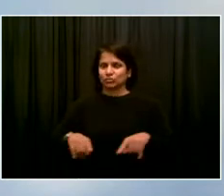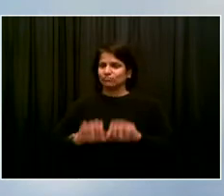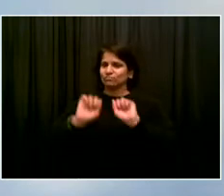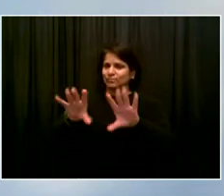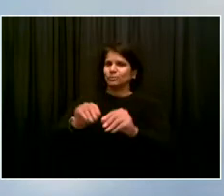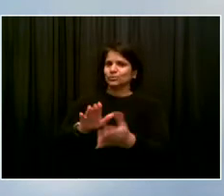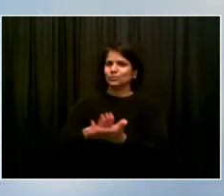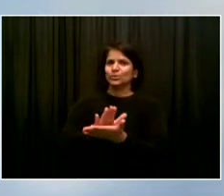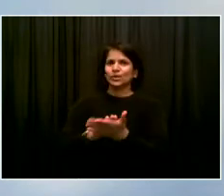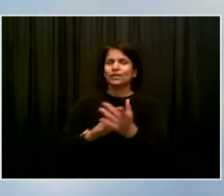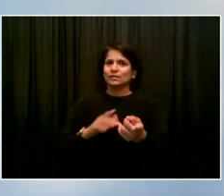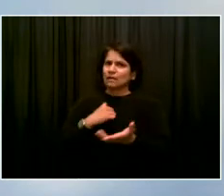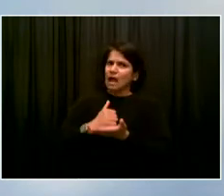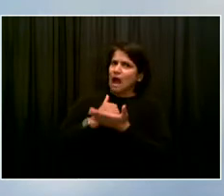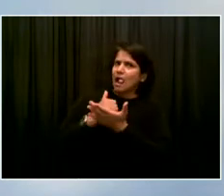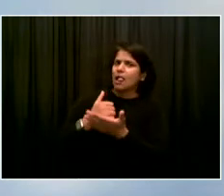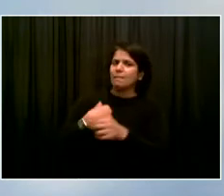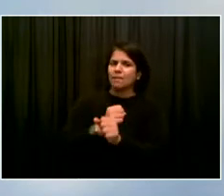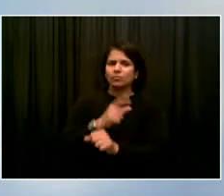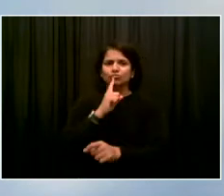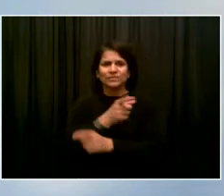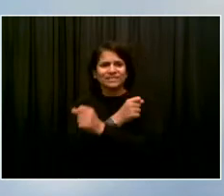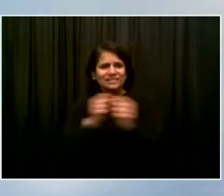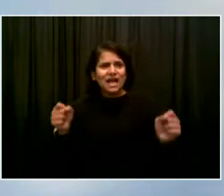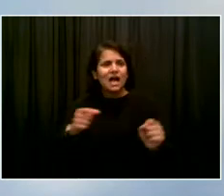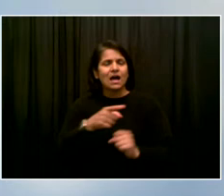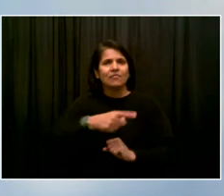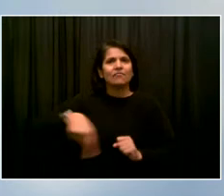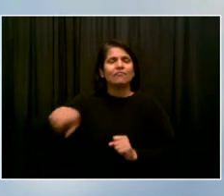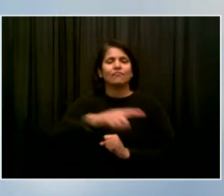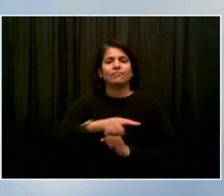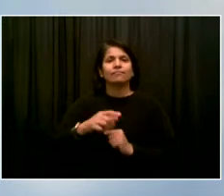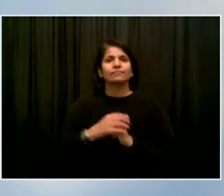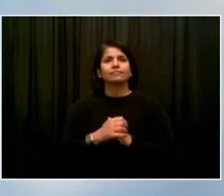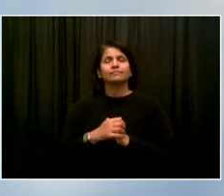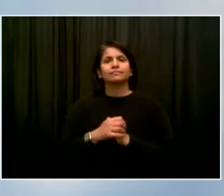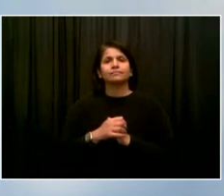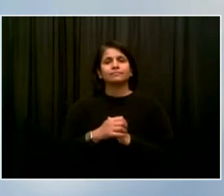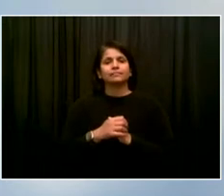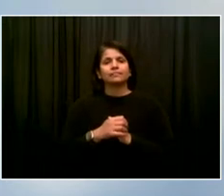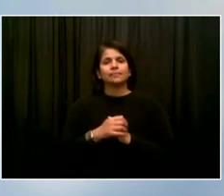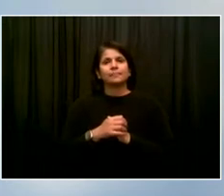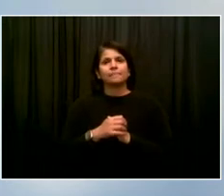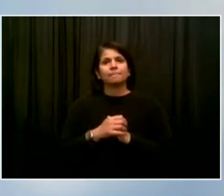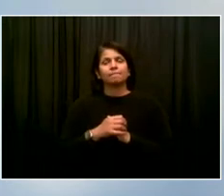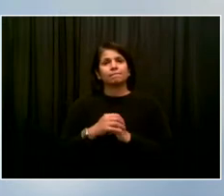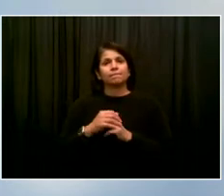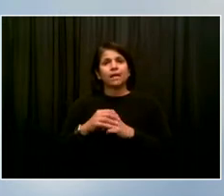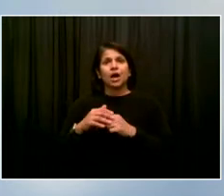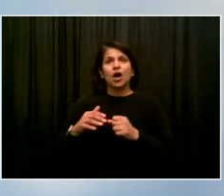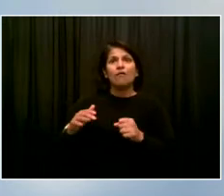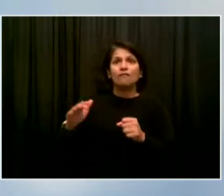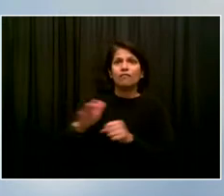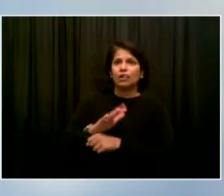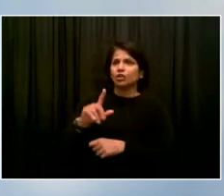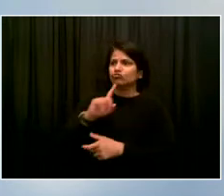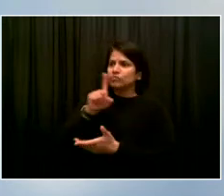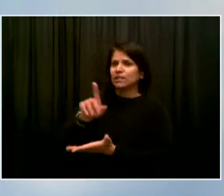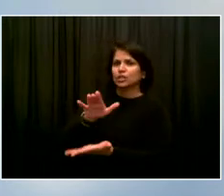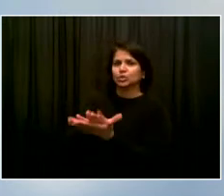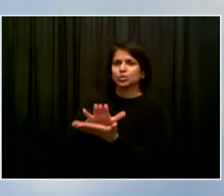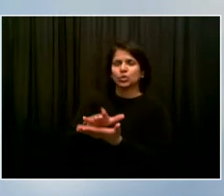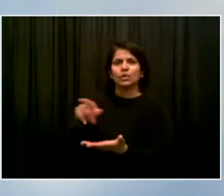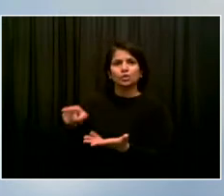were remote or in person. But still, being fully in person meant that they were with their friends and educators who were able